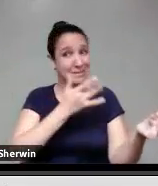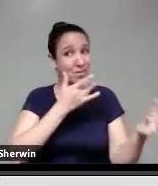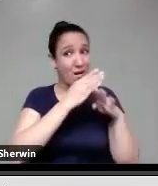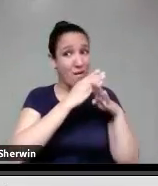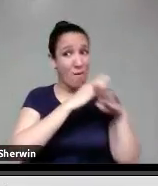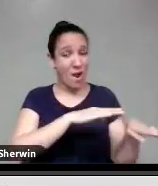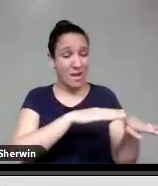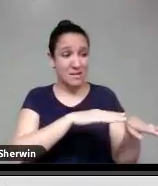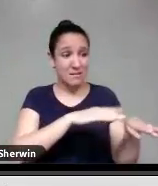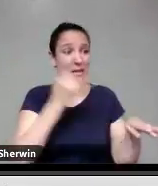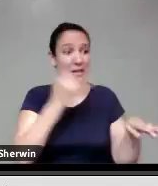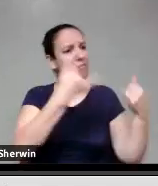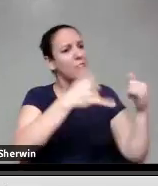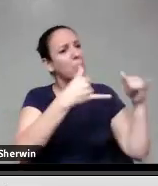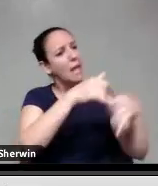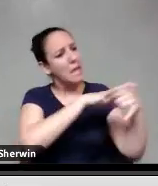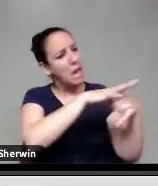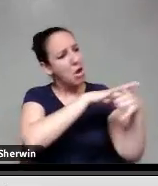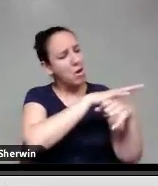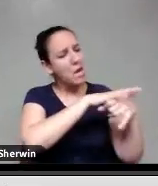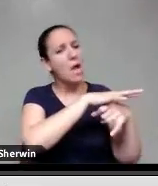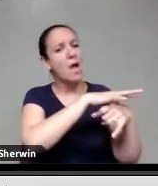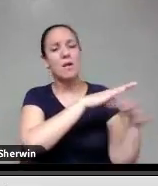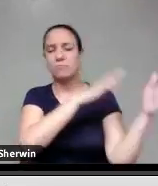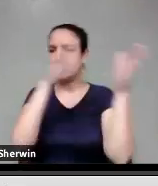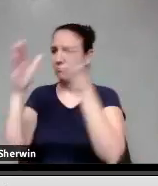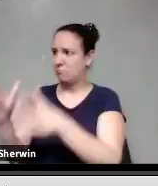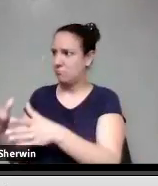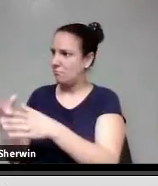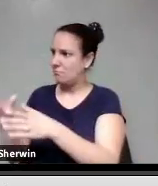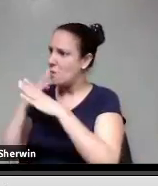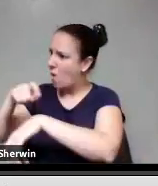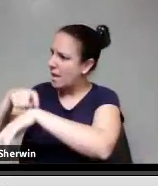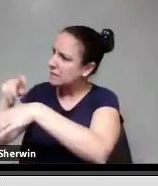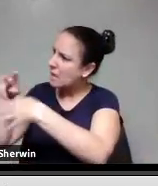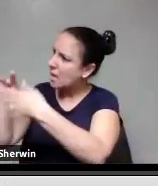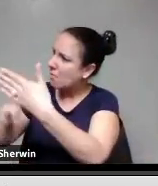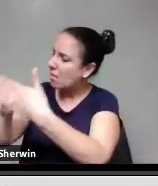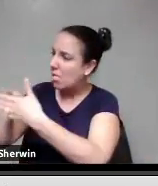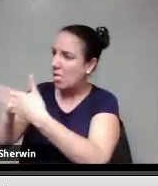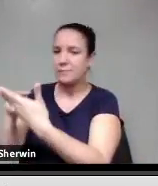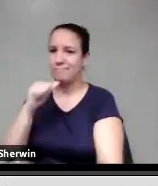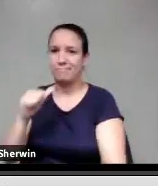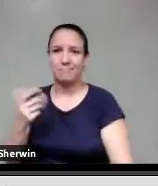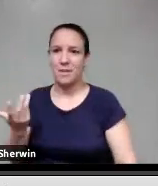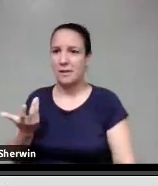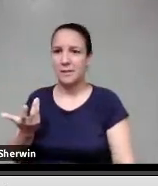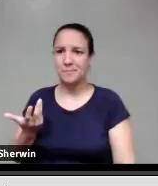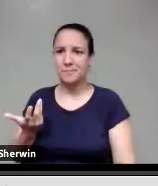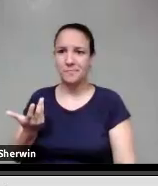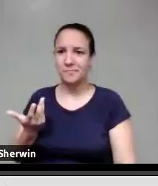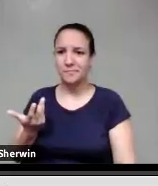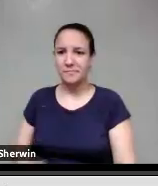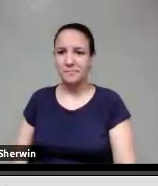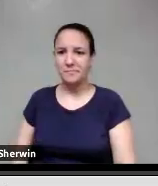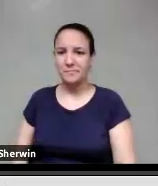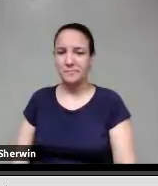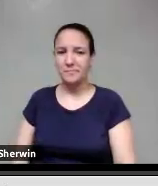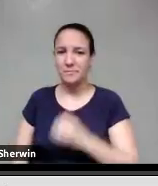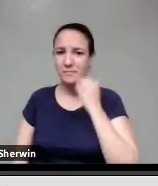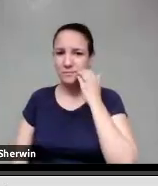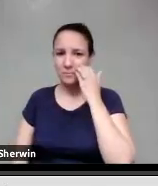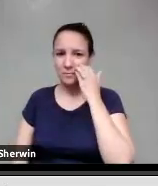they're in a play area. Another comment was this person wanted the library as a quiet, peaceful place to read, relax, and de-stress, because